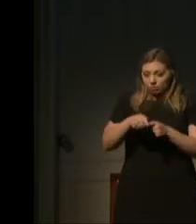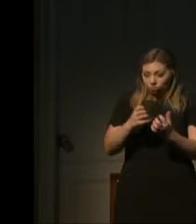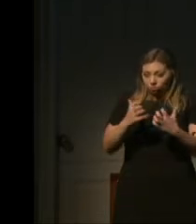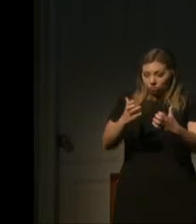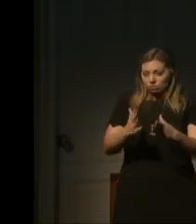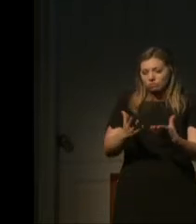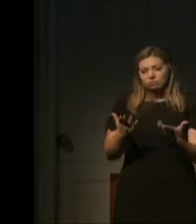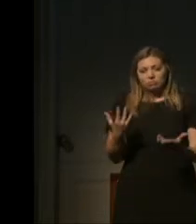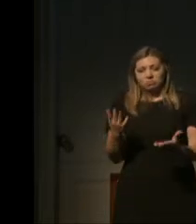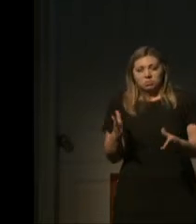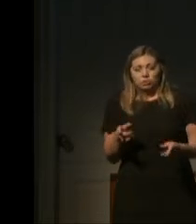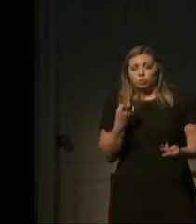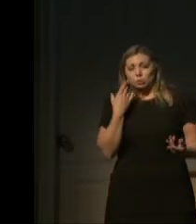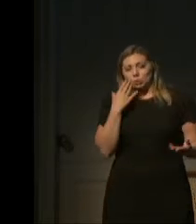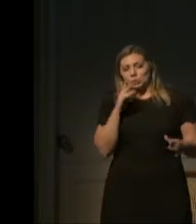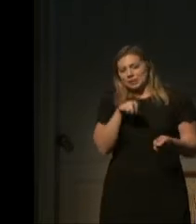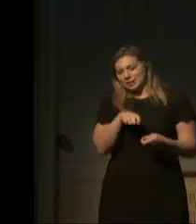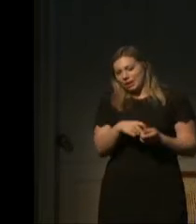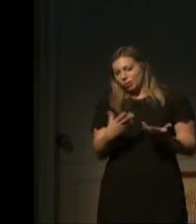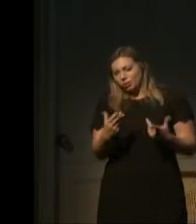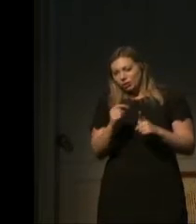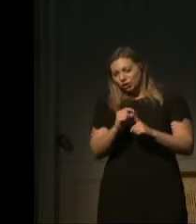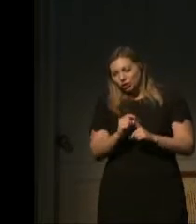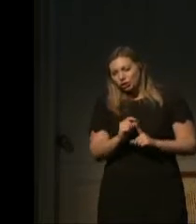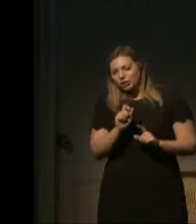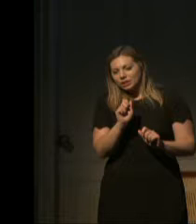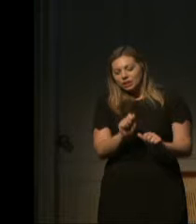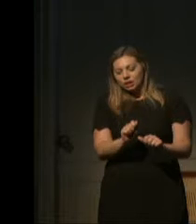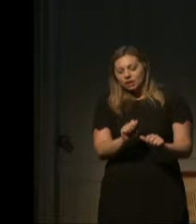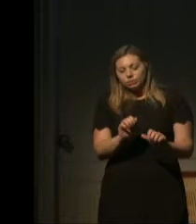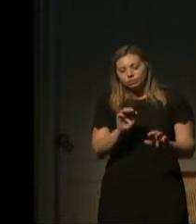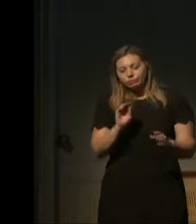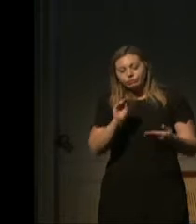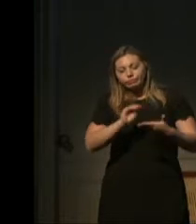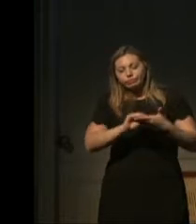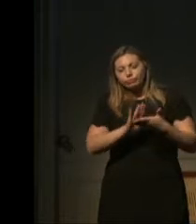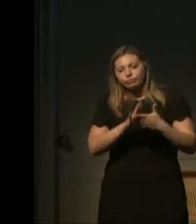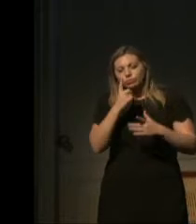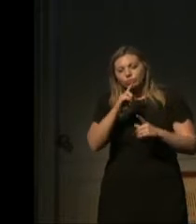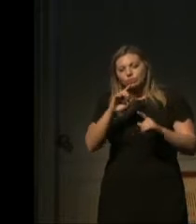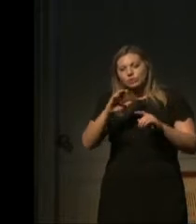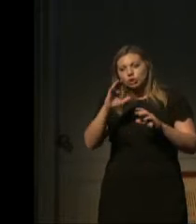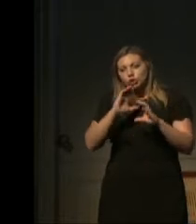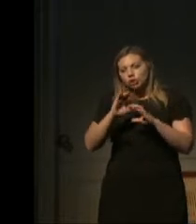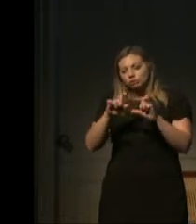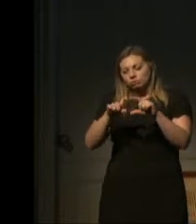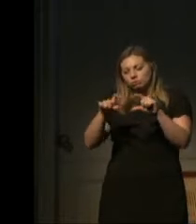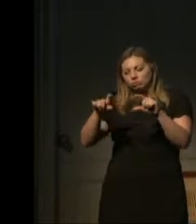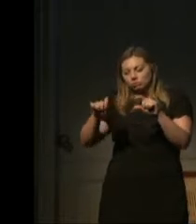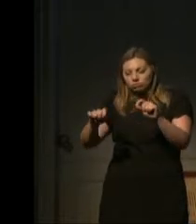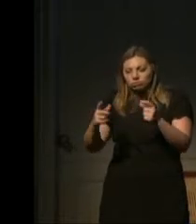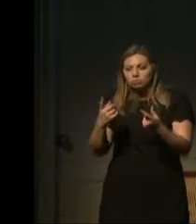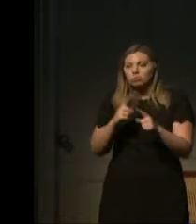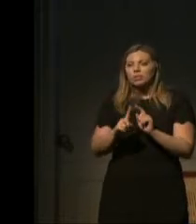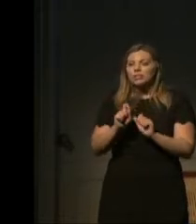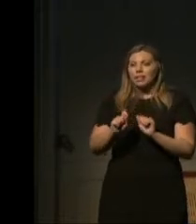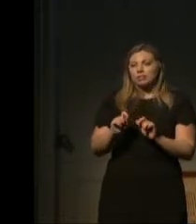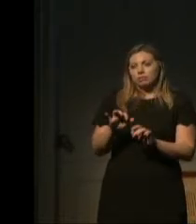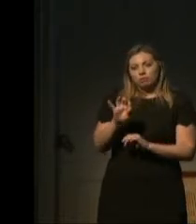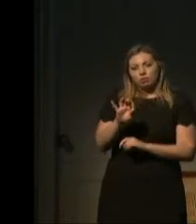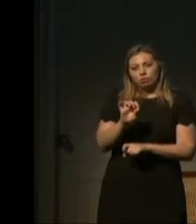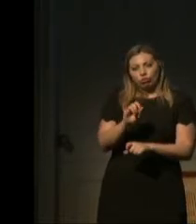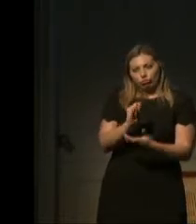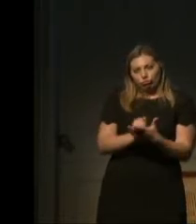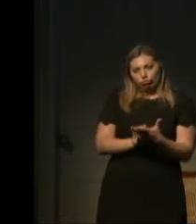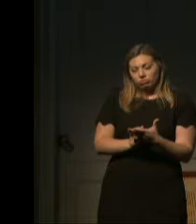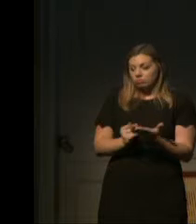who might not know exactly what terms to put in a search bar to find a work of art,